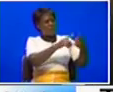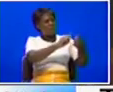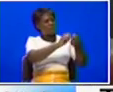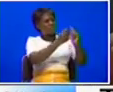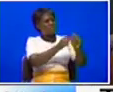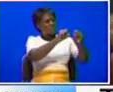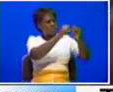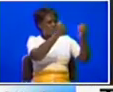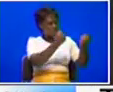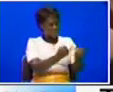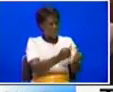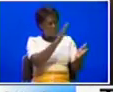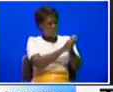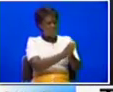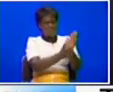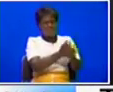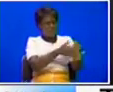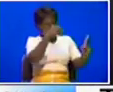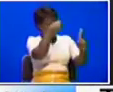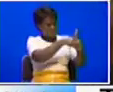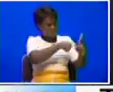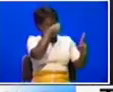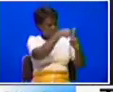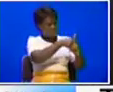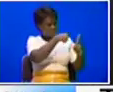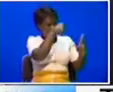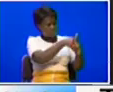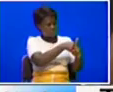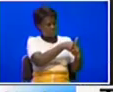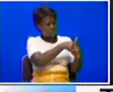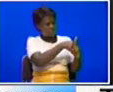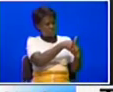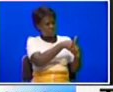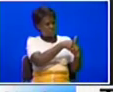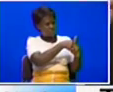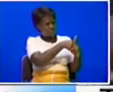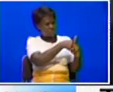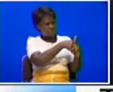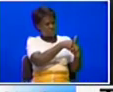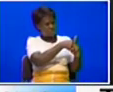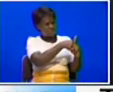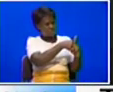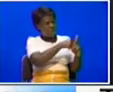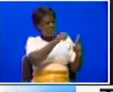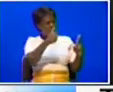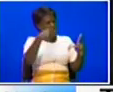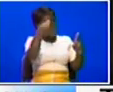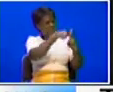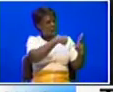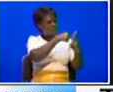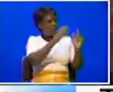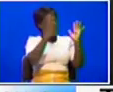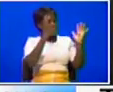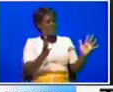of society. Without activists like Martin Luther King, Malcolm X, and the great activist of the